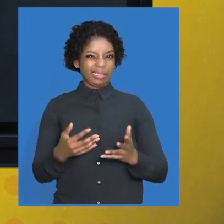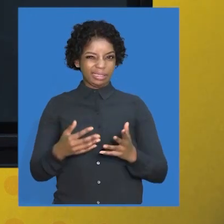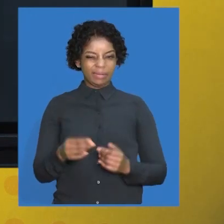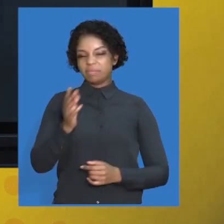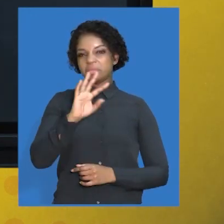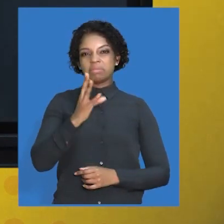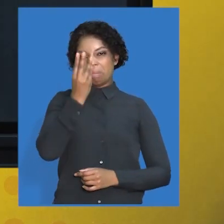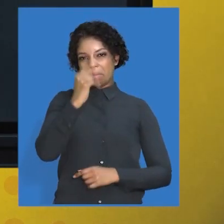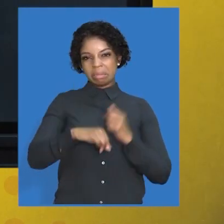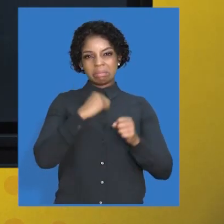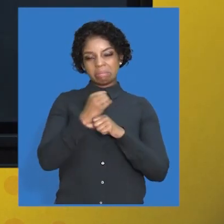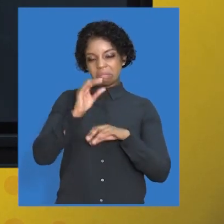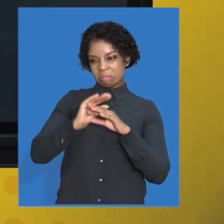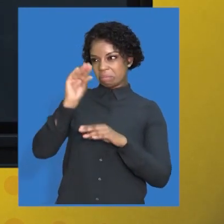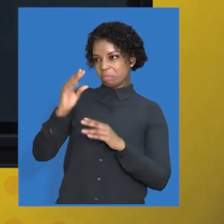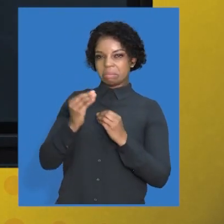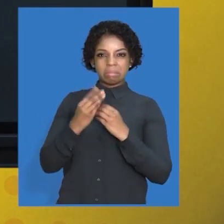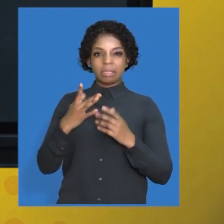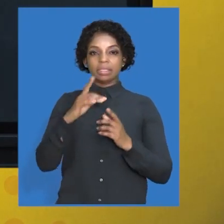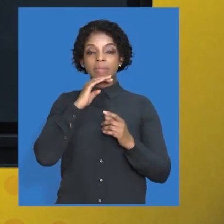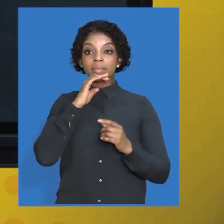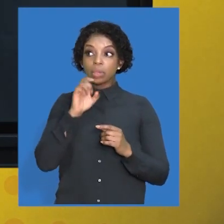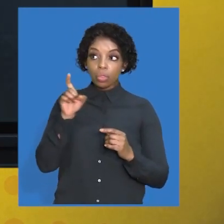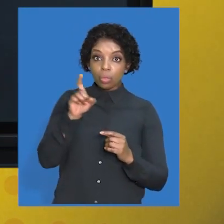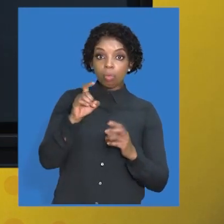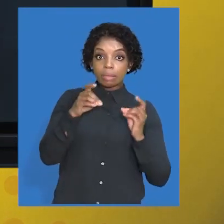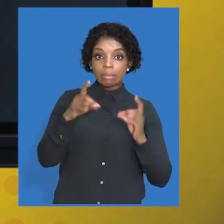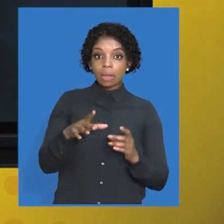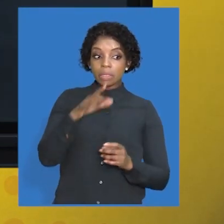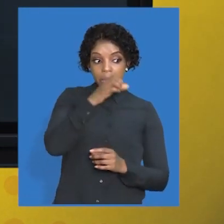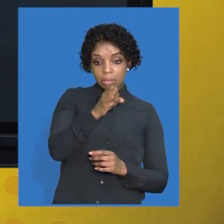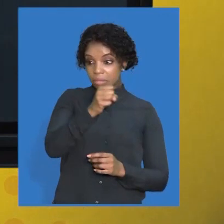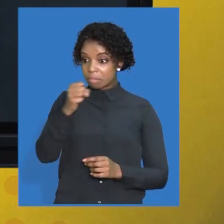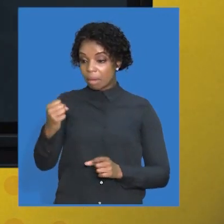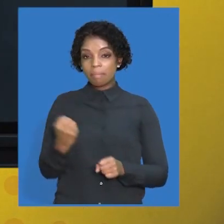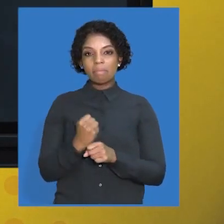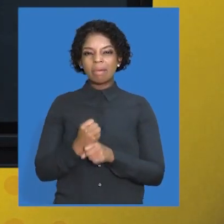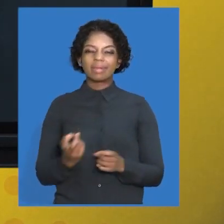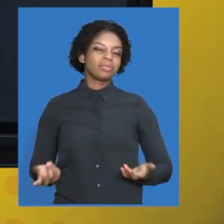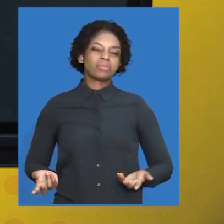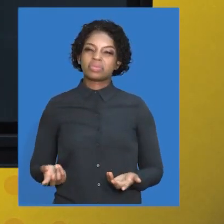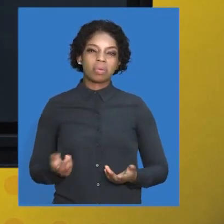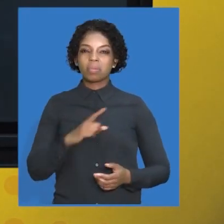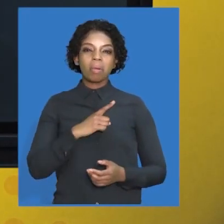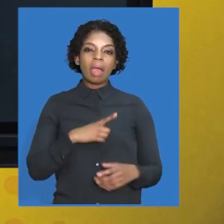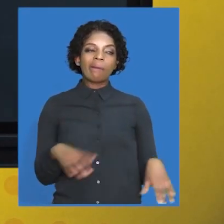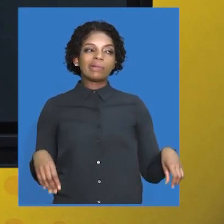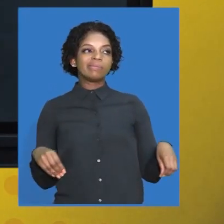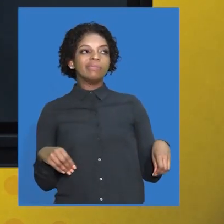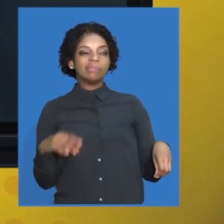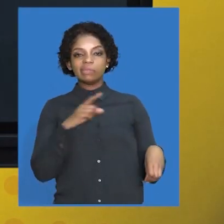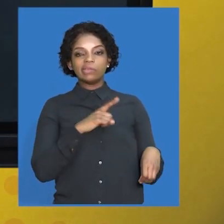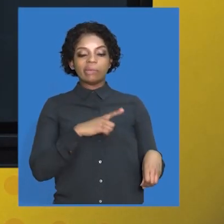must get, those directors are not going to be motivated to work very hard. They're just going to actually sit back and be like, whatever, I'm not going to do